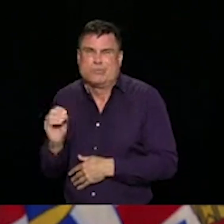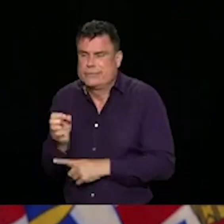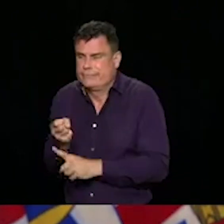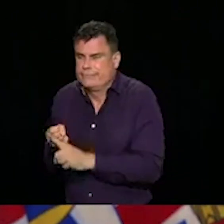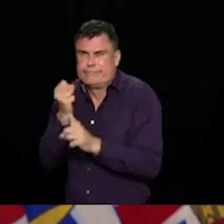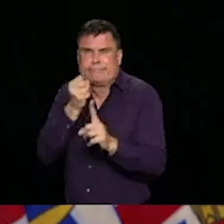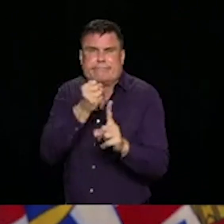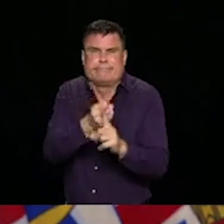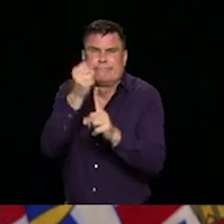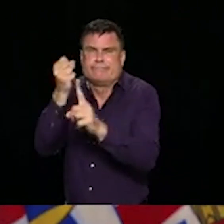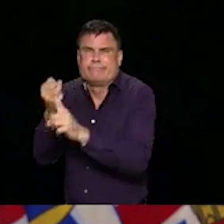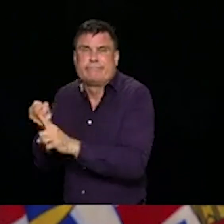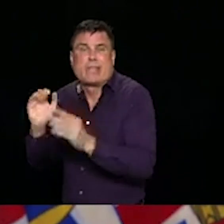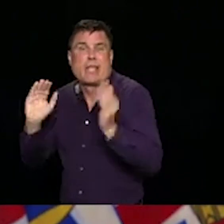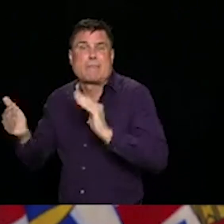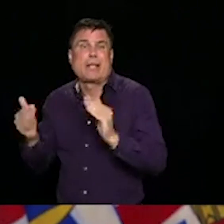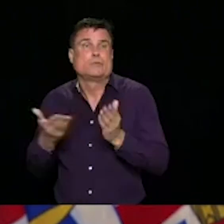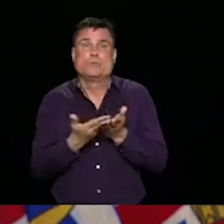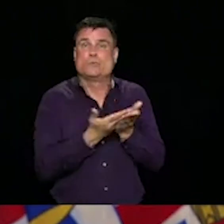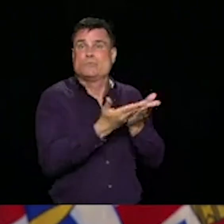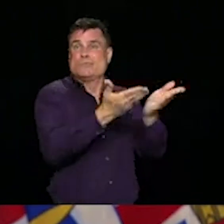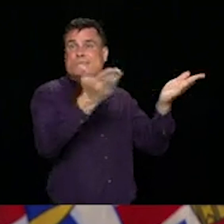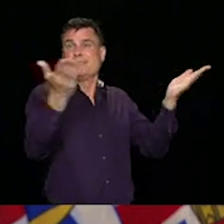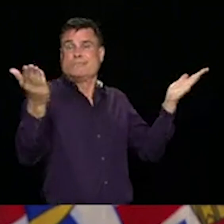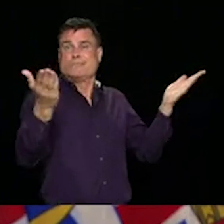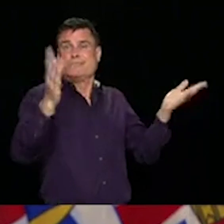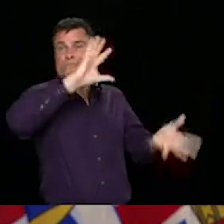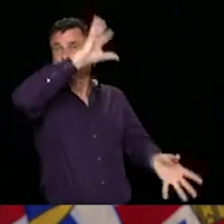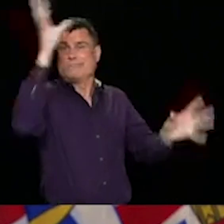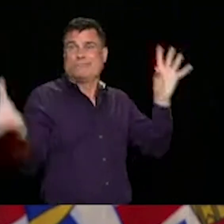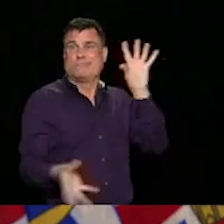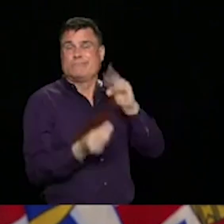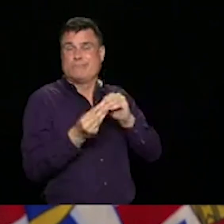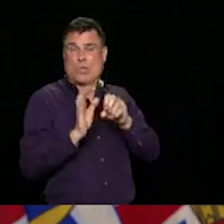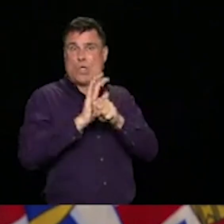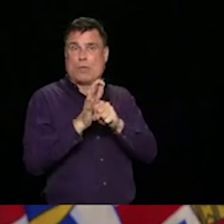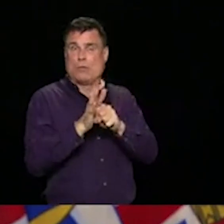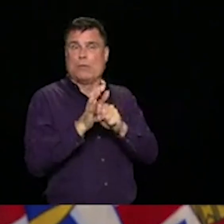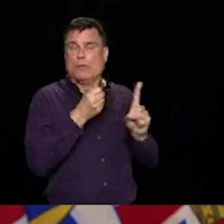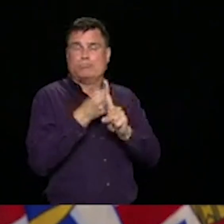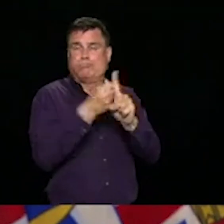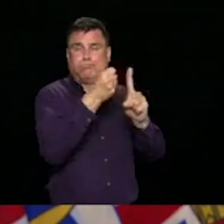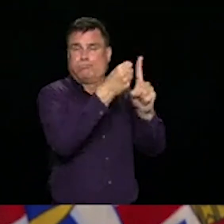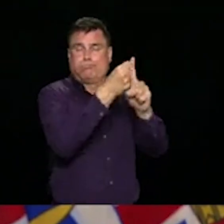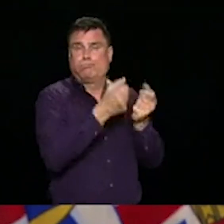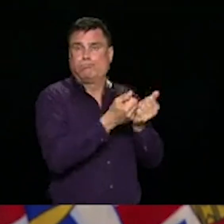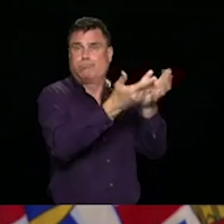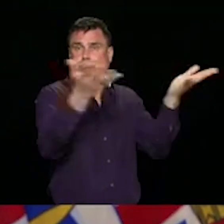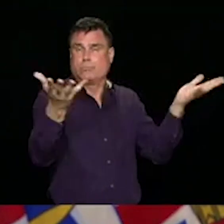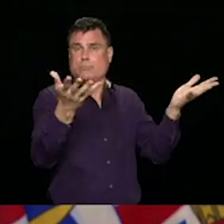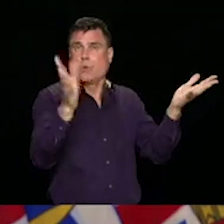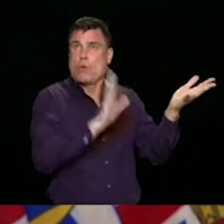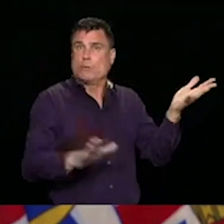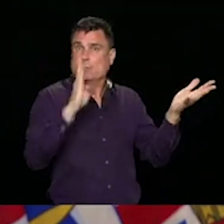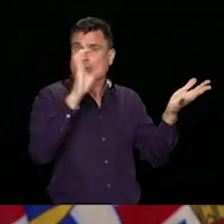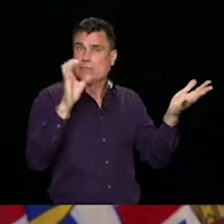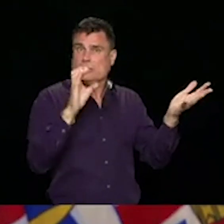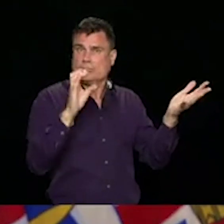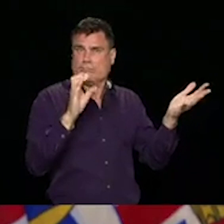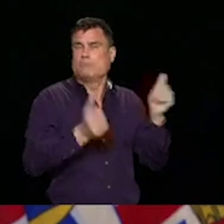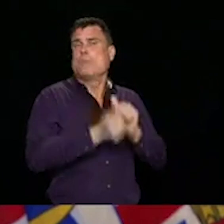27 children under the age of 10. And they are around the world as well. We're seeing much